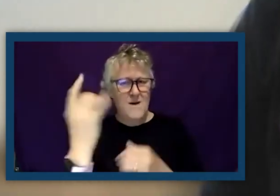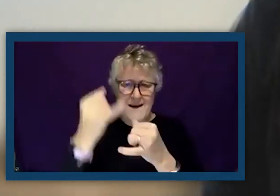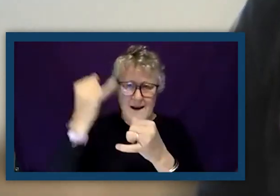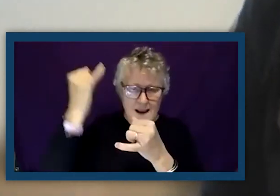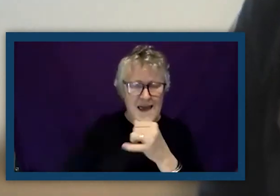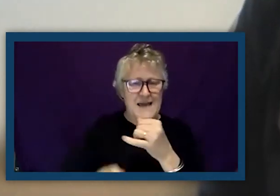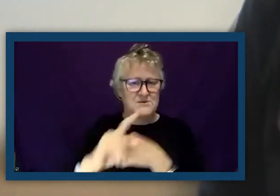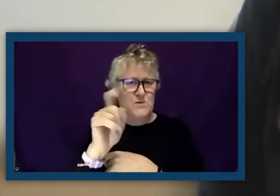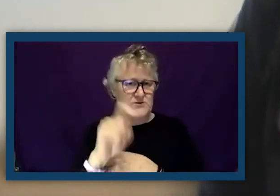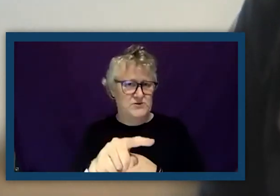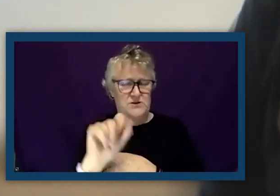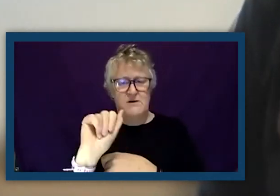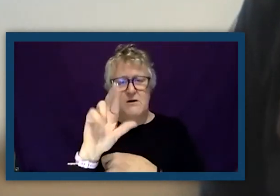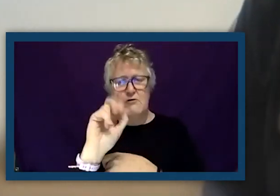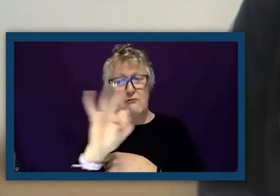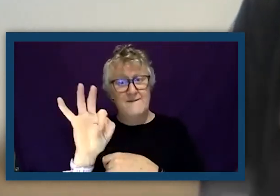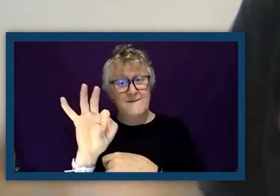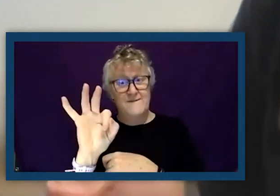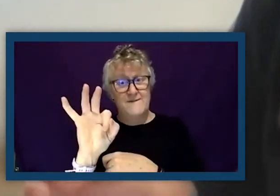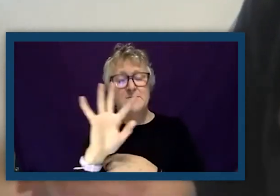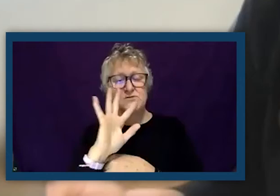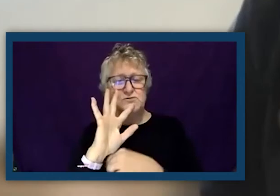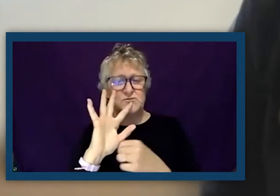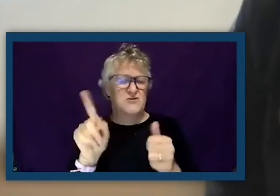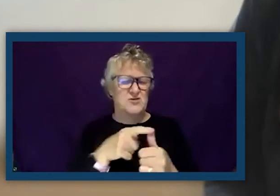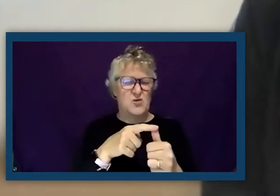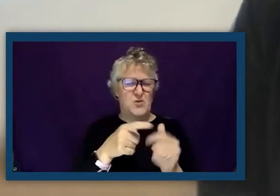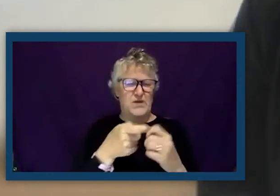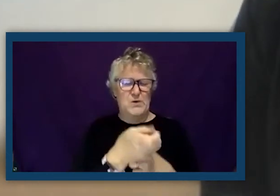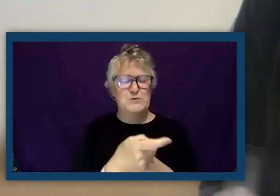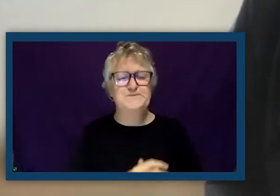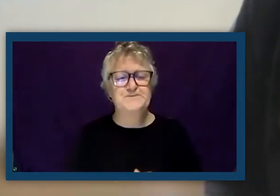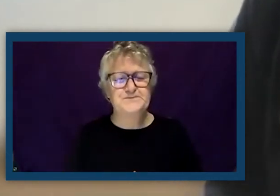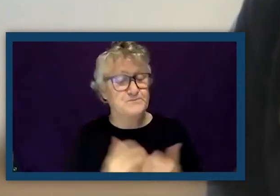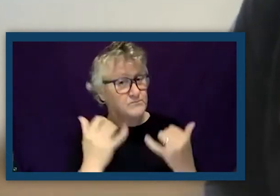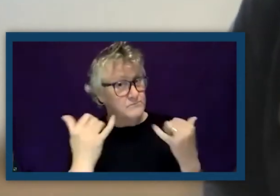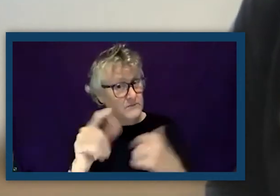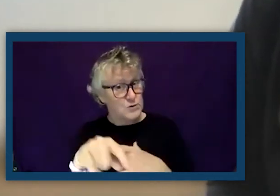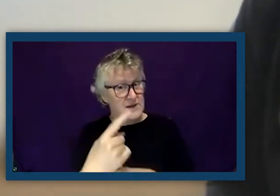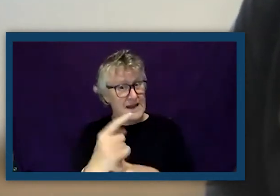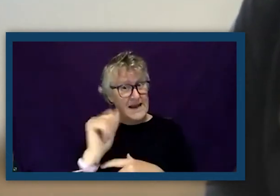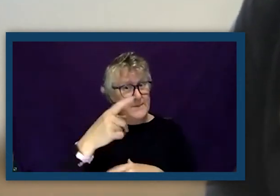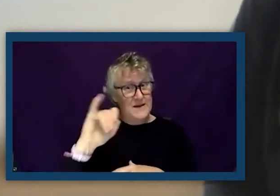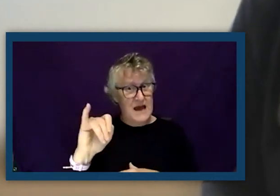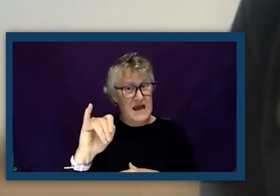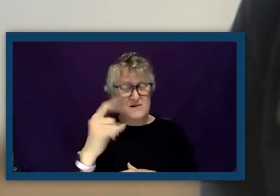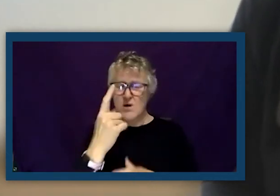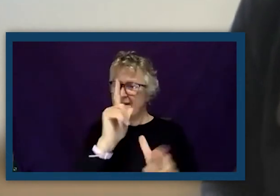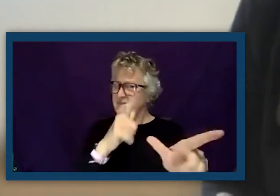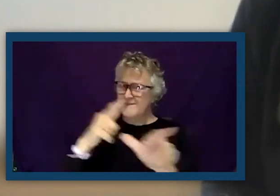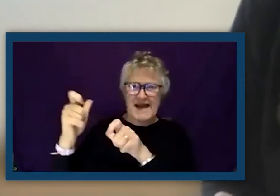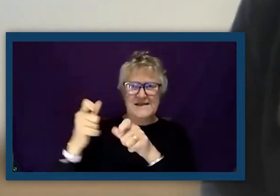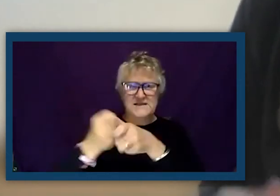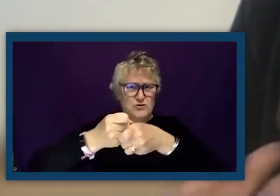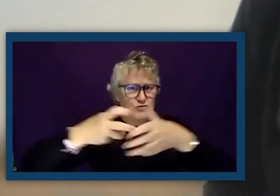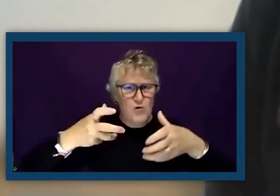with you. Today, the Asian American community is one of the fastest growing in California. How